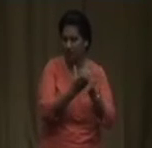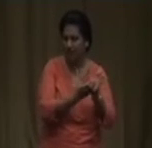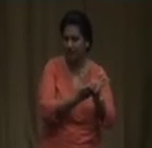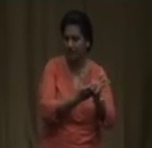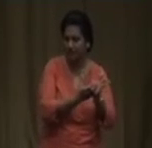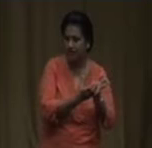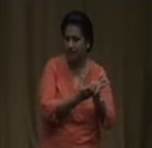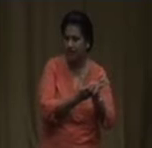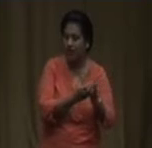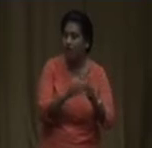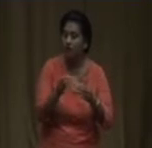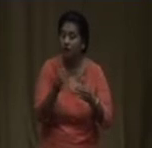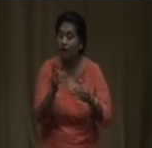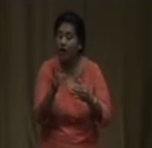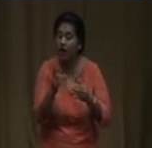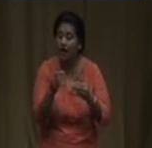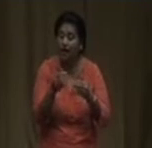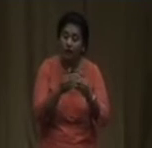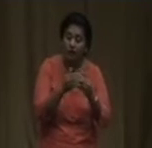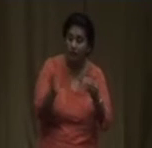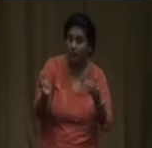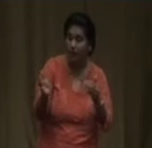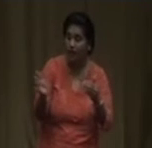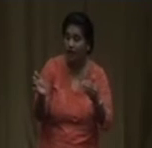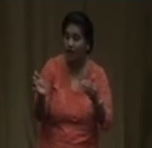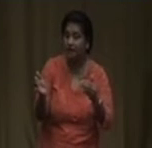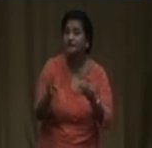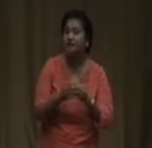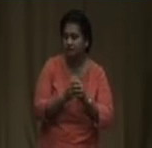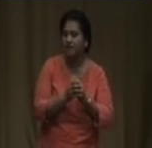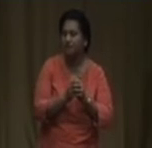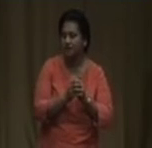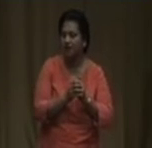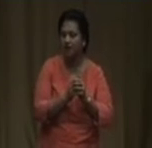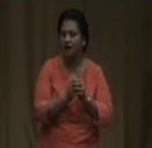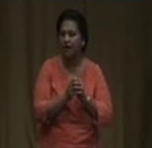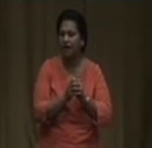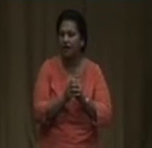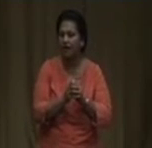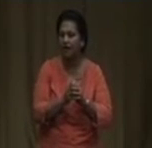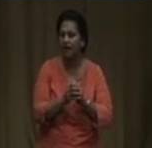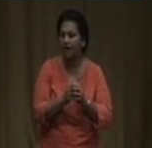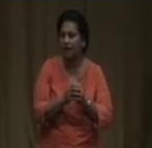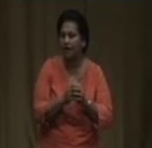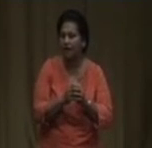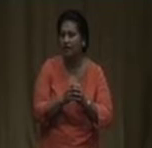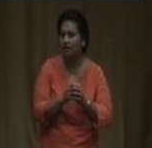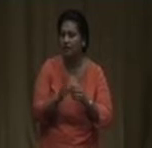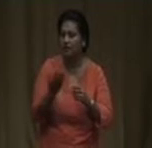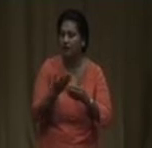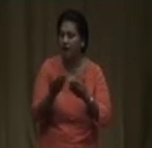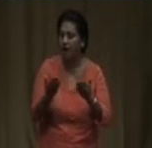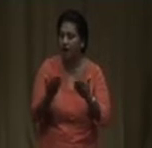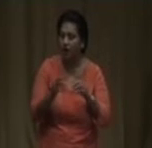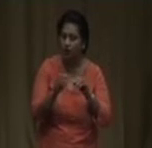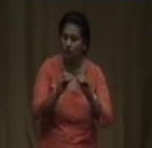can open do, or what does open enable that closed can't do? And what are the implications for teaching and